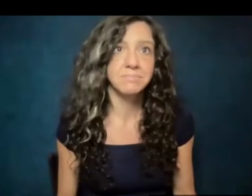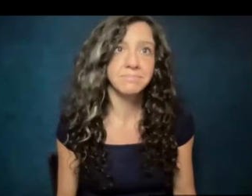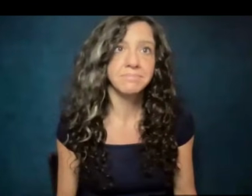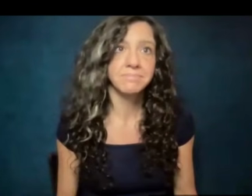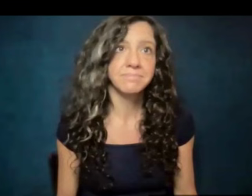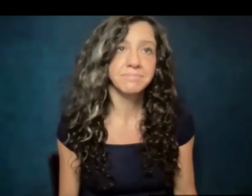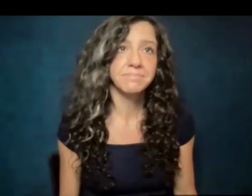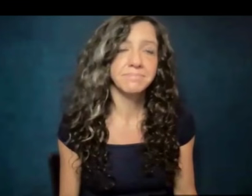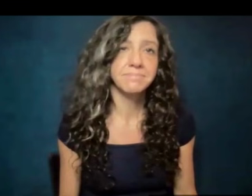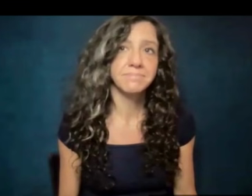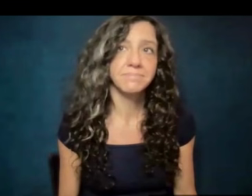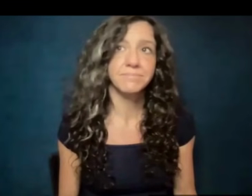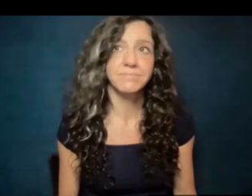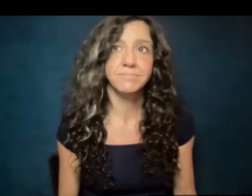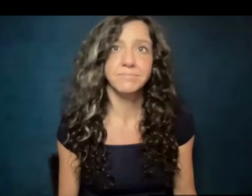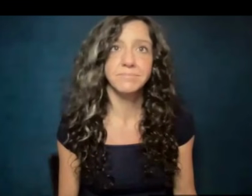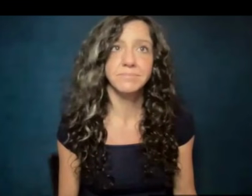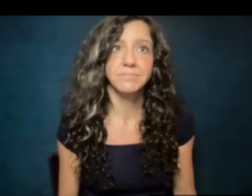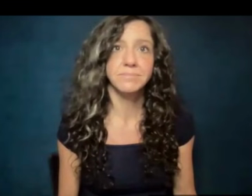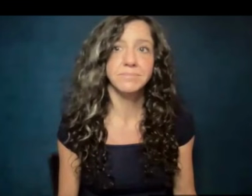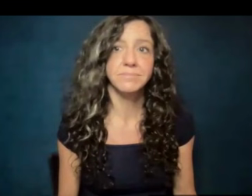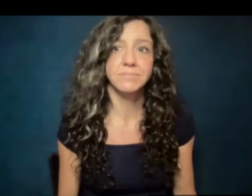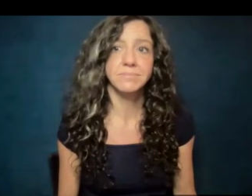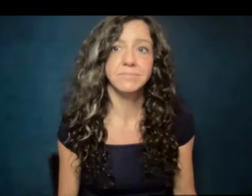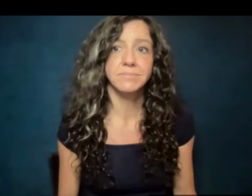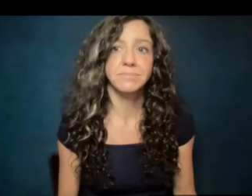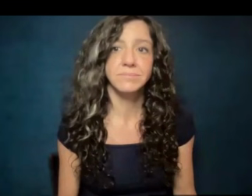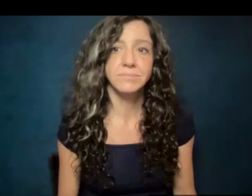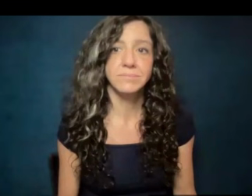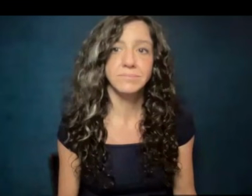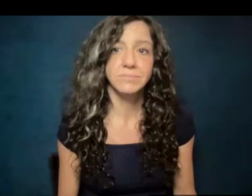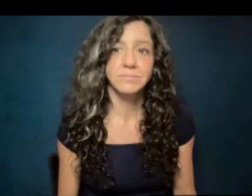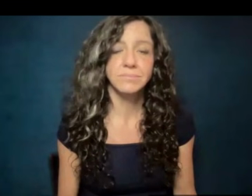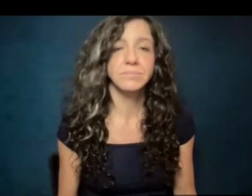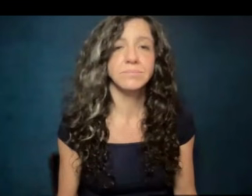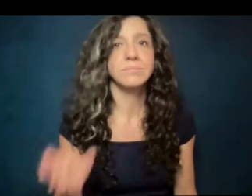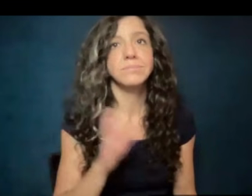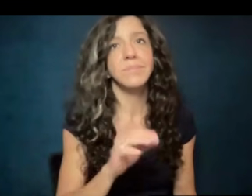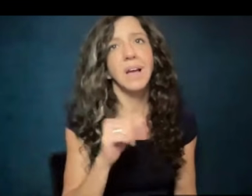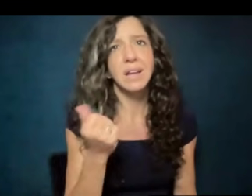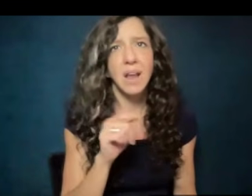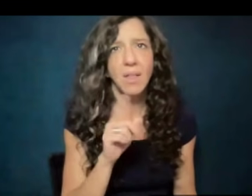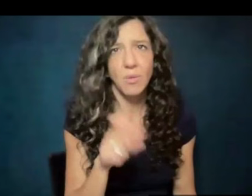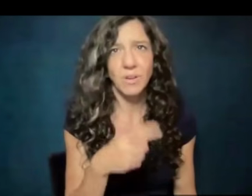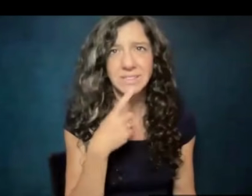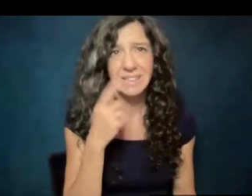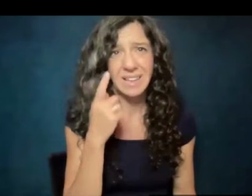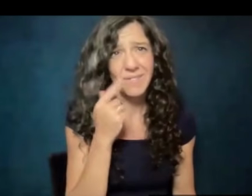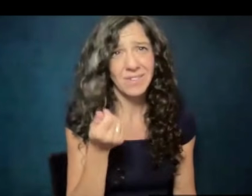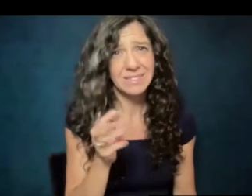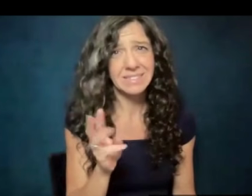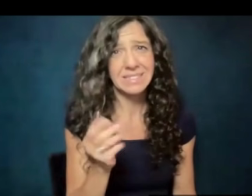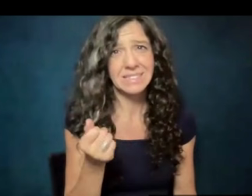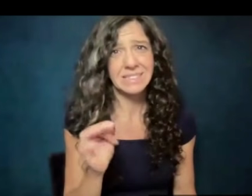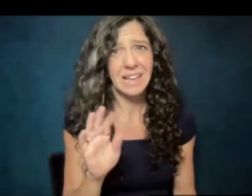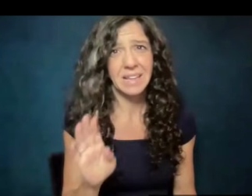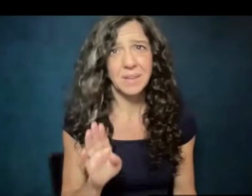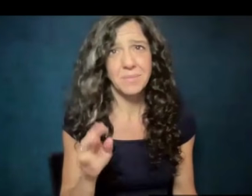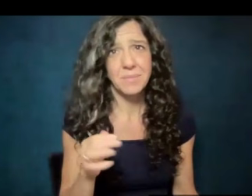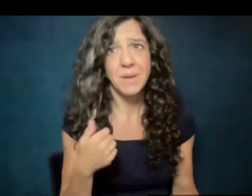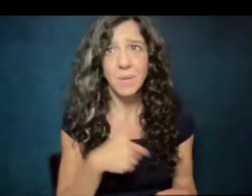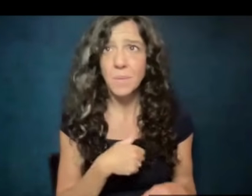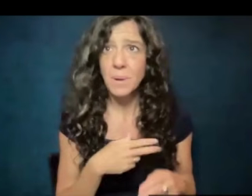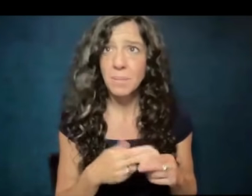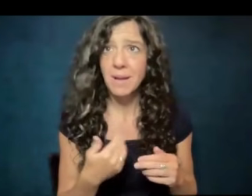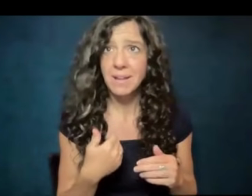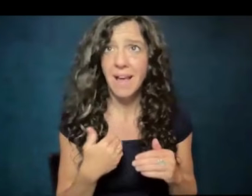So the other question we have is for 1619B, we mentioned that there is a threshold. Each state has their